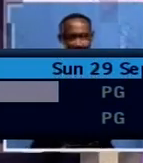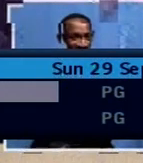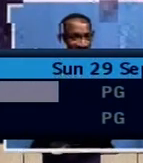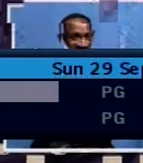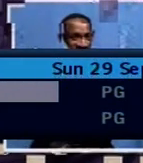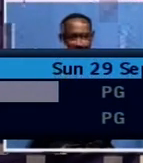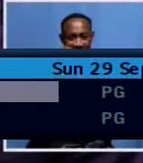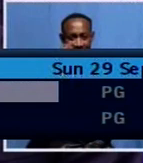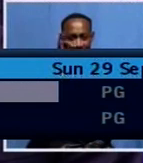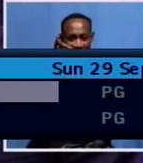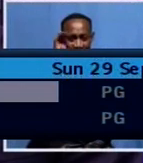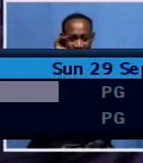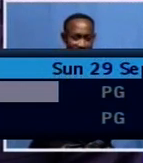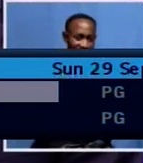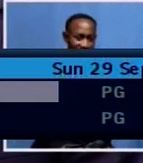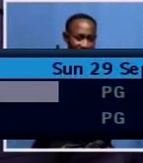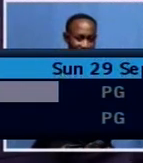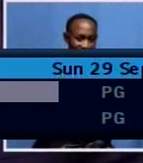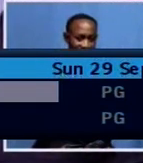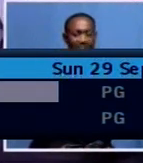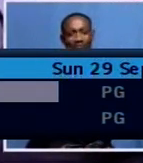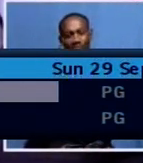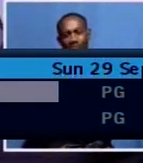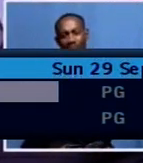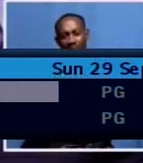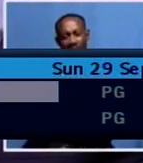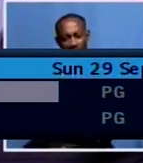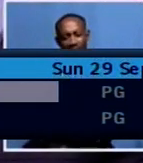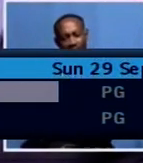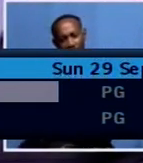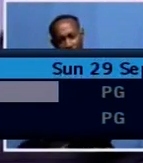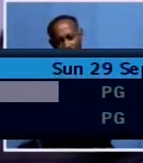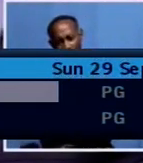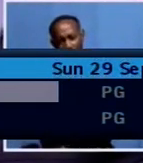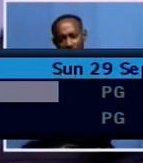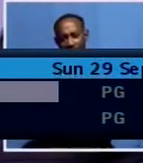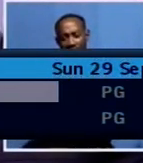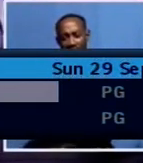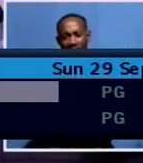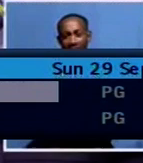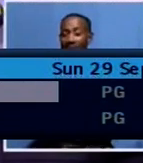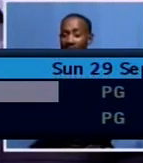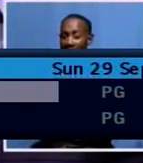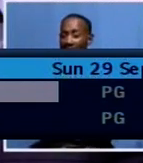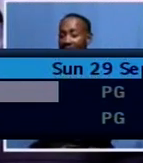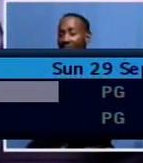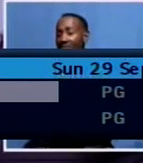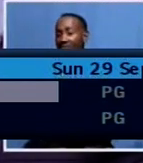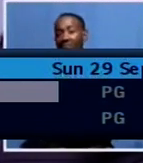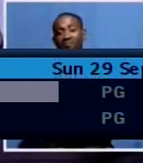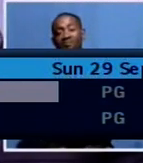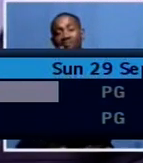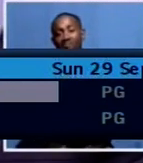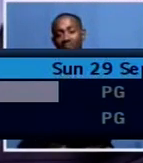one such company that was injured by the fact that we were collecting VAT but not refunding. So we were